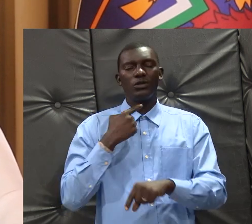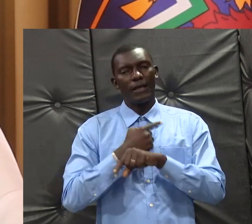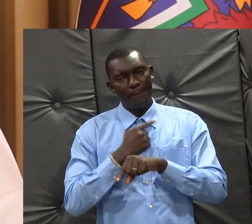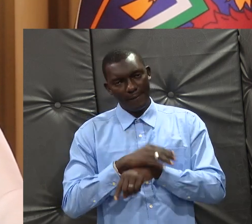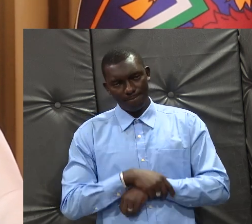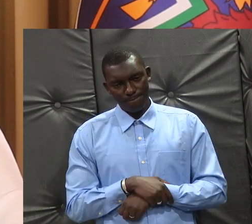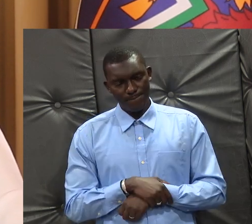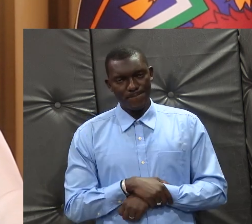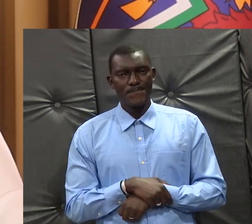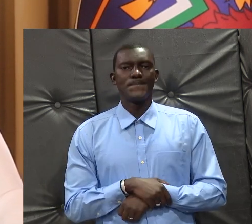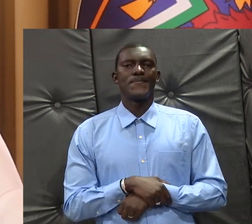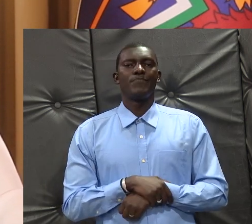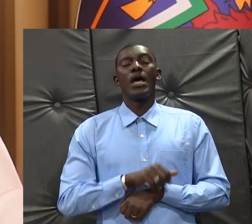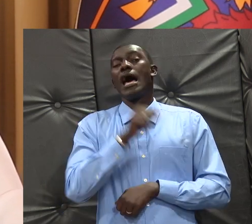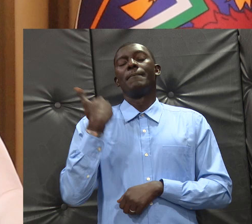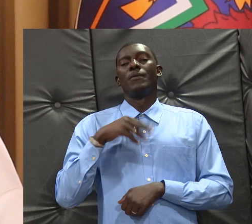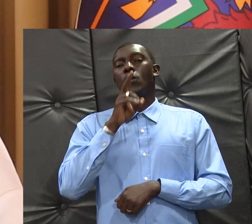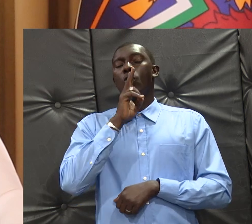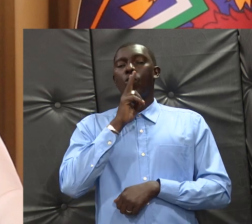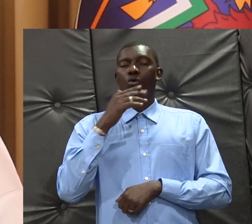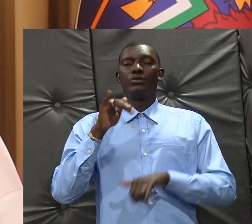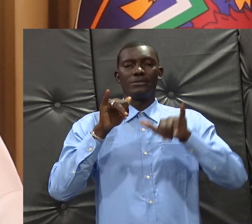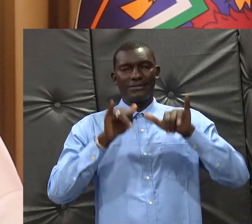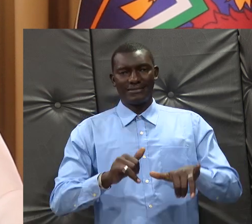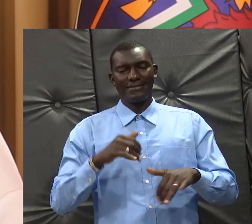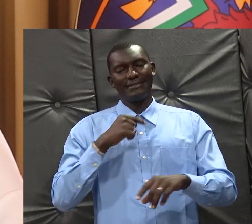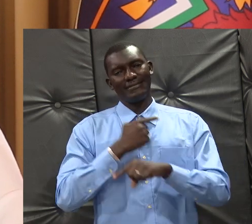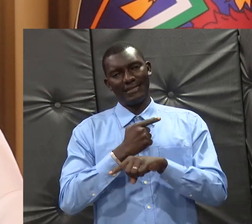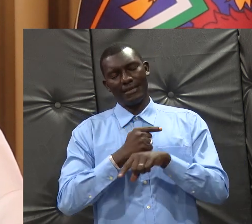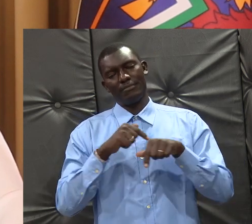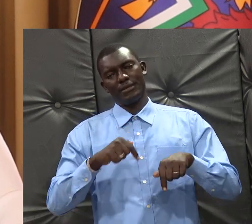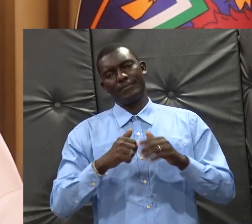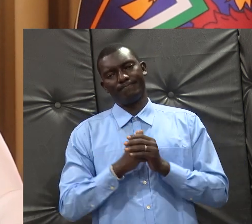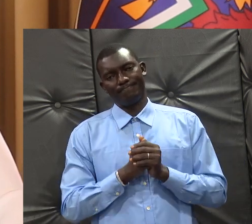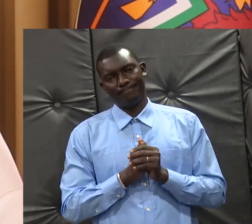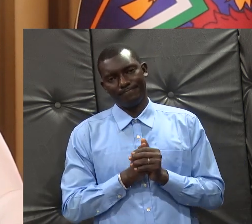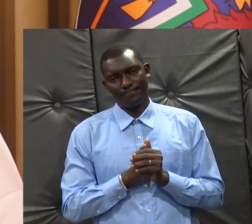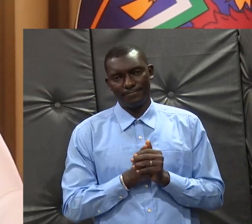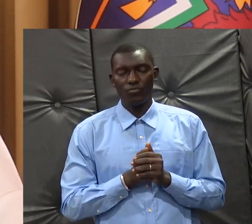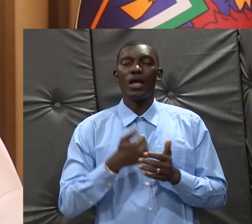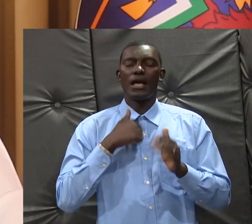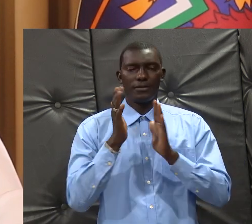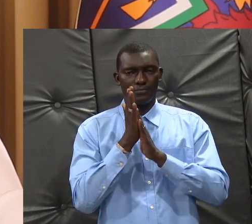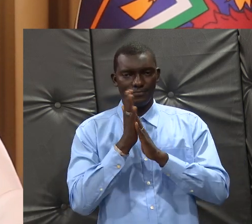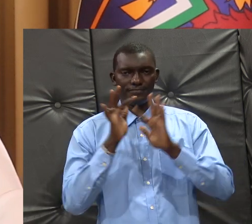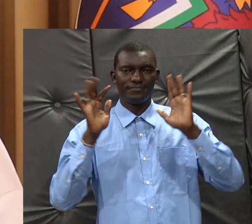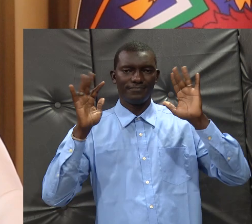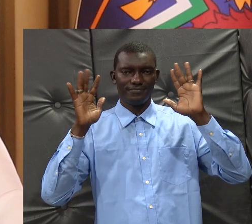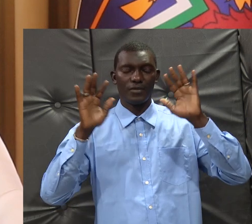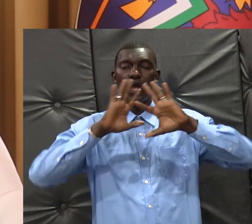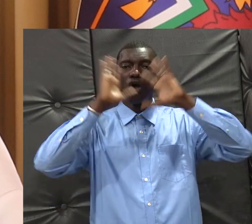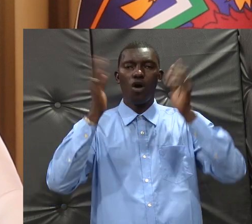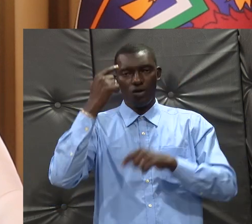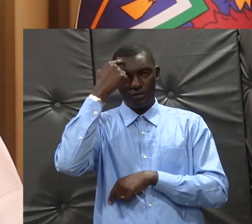congratulate all Christians on this blessed season. In particular, I appreciate the